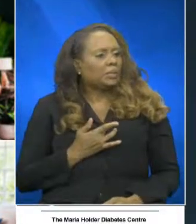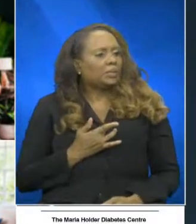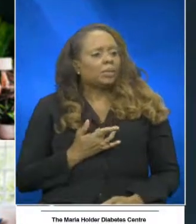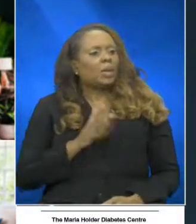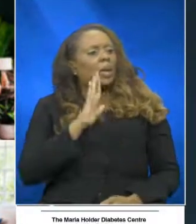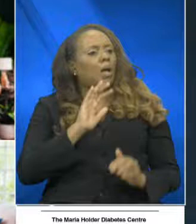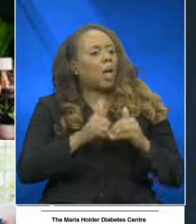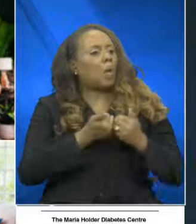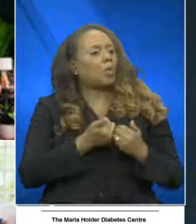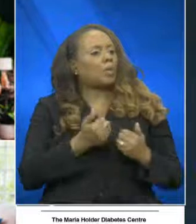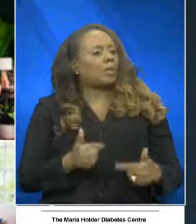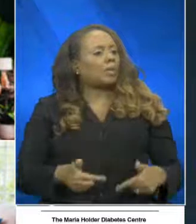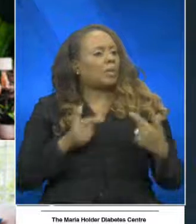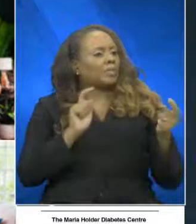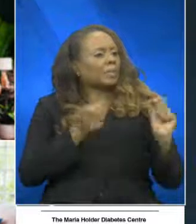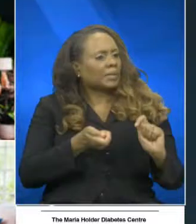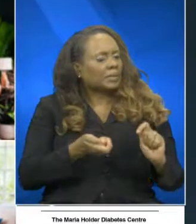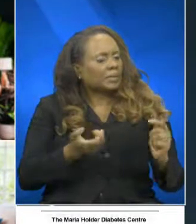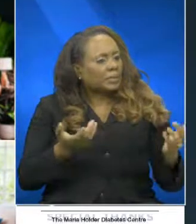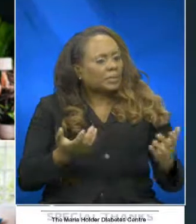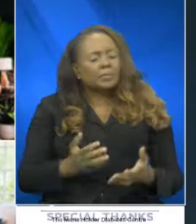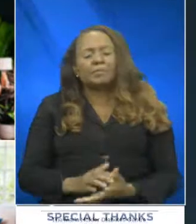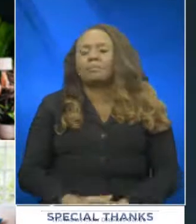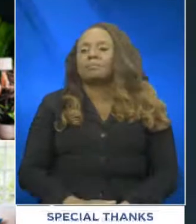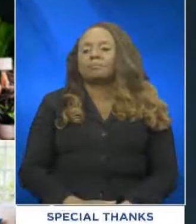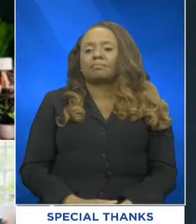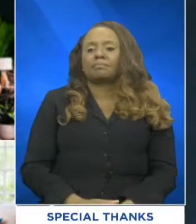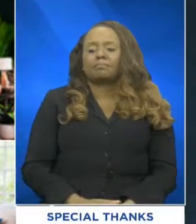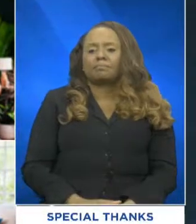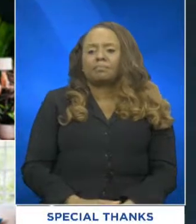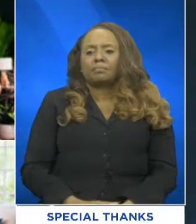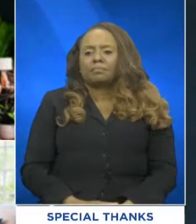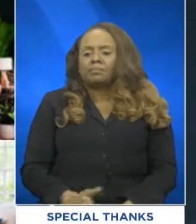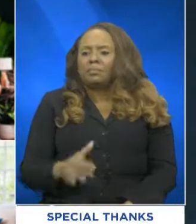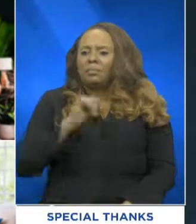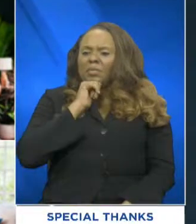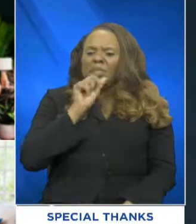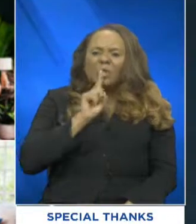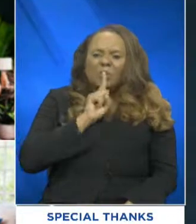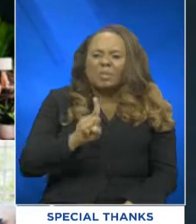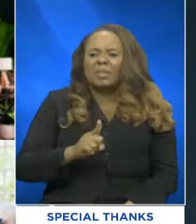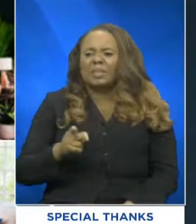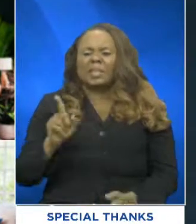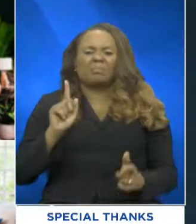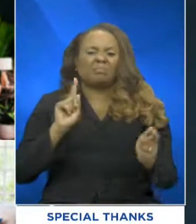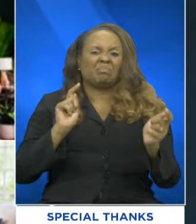adjustment? adjustments, I haven't had to make very many.